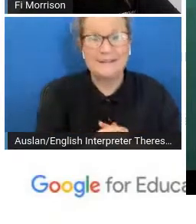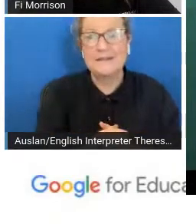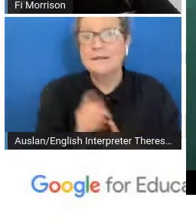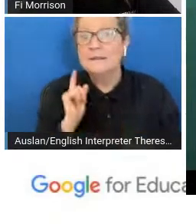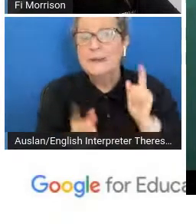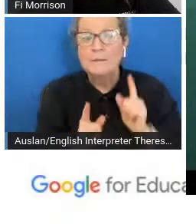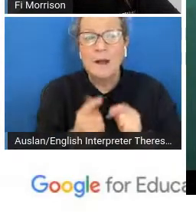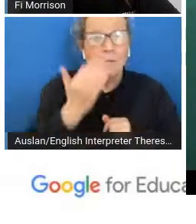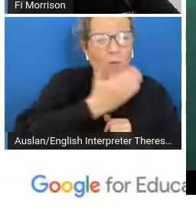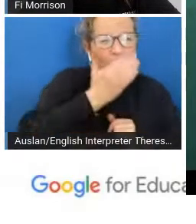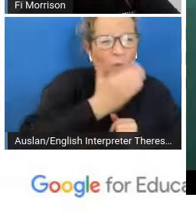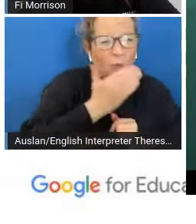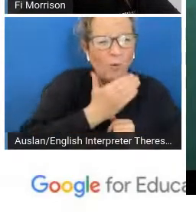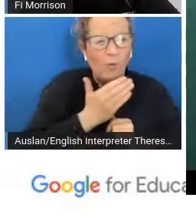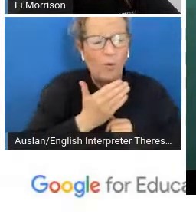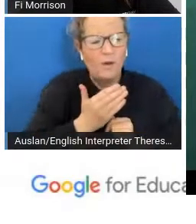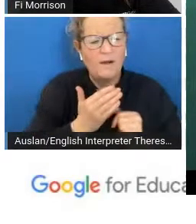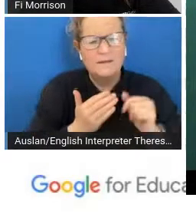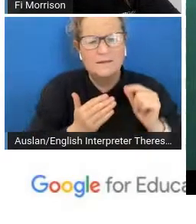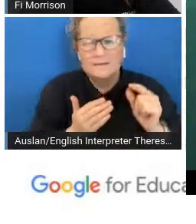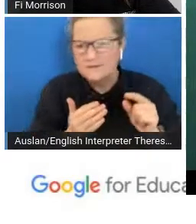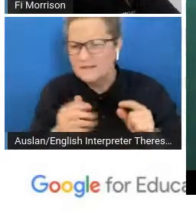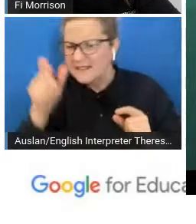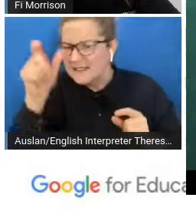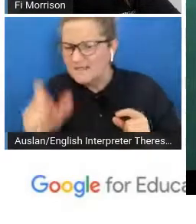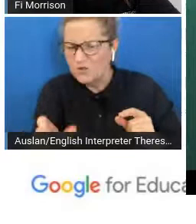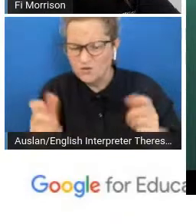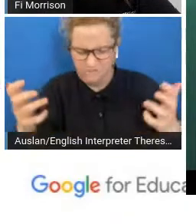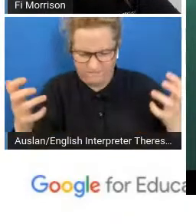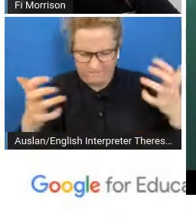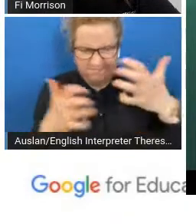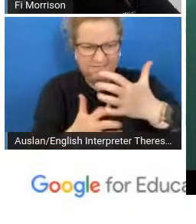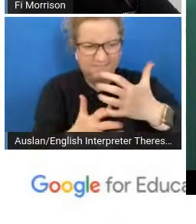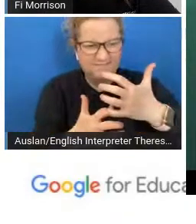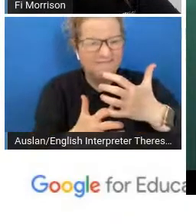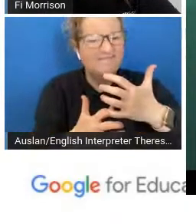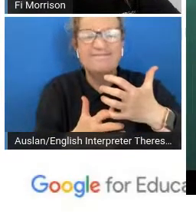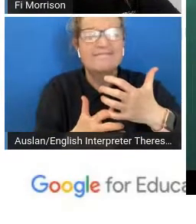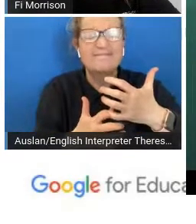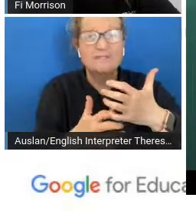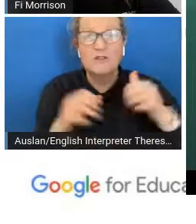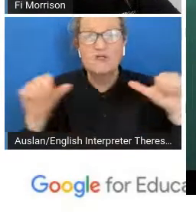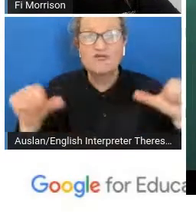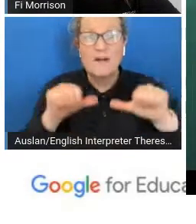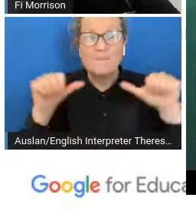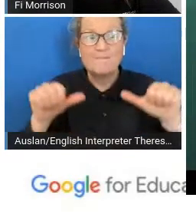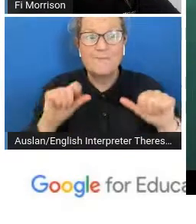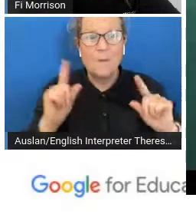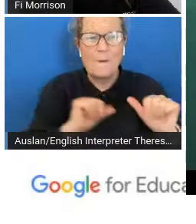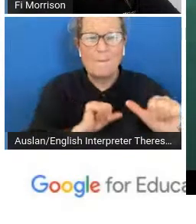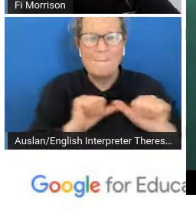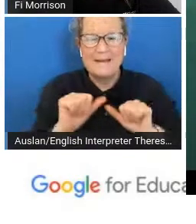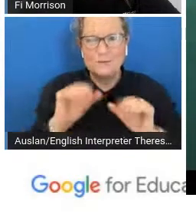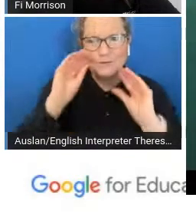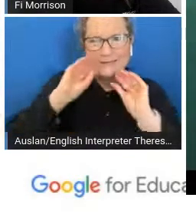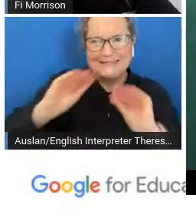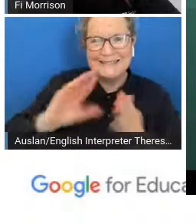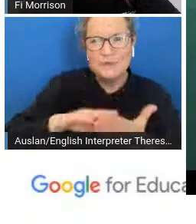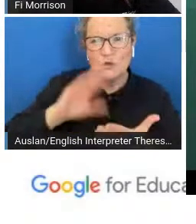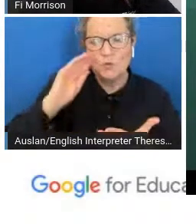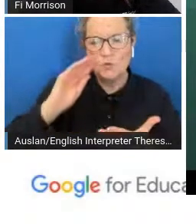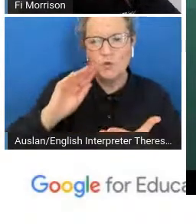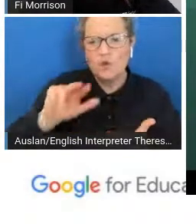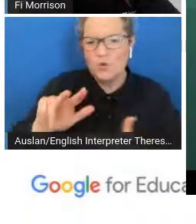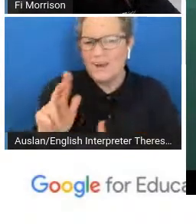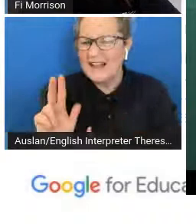an individual is not the right Lego piece, and that's totally okay. The best thing I can teach my kids is to be a deadly person first and a great